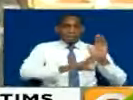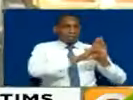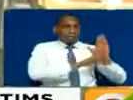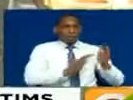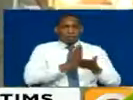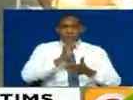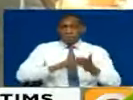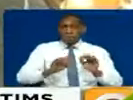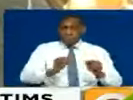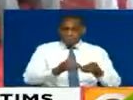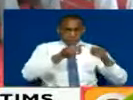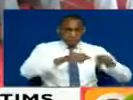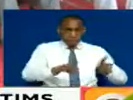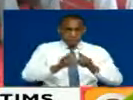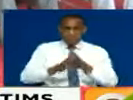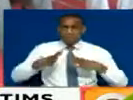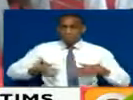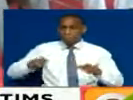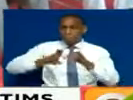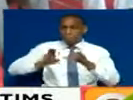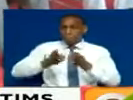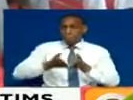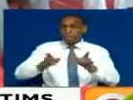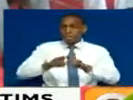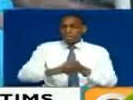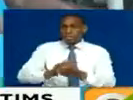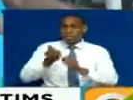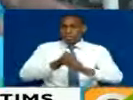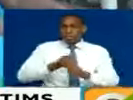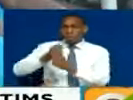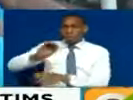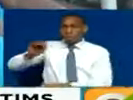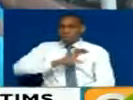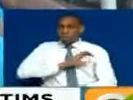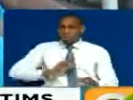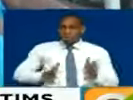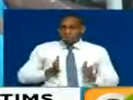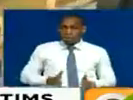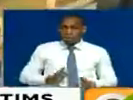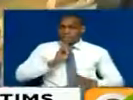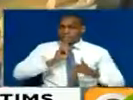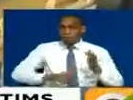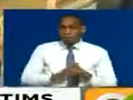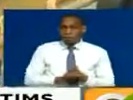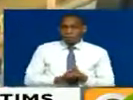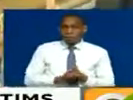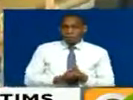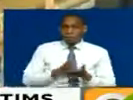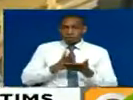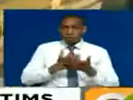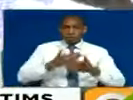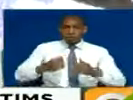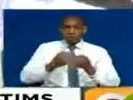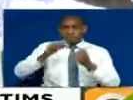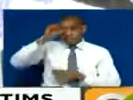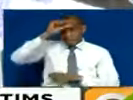measures to ensure their safety and that of their passengers as well. Homa Bay County Commissioner Moses Lilan has said that following the accident,